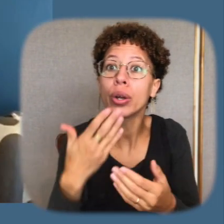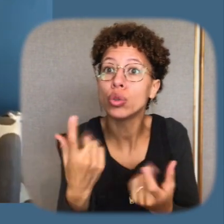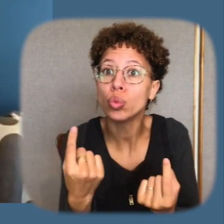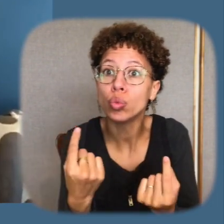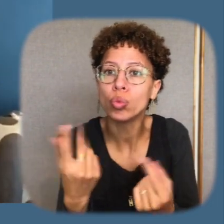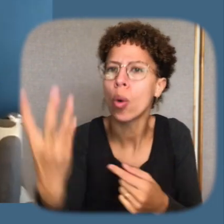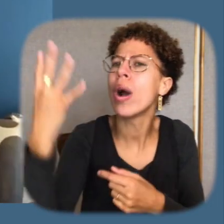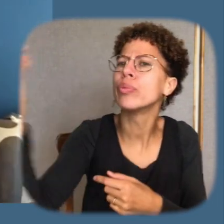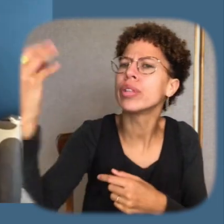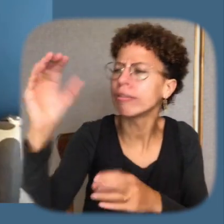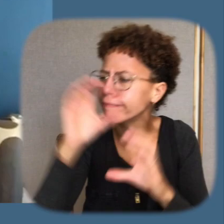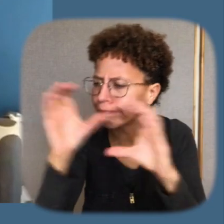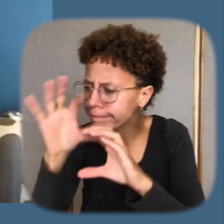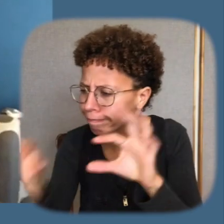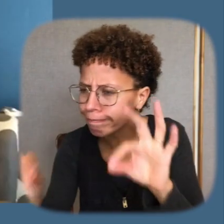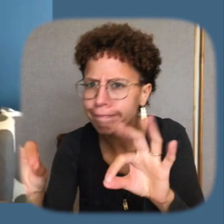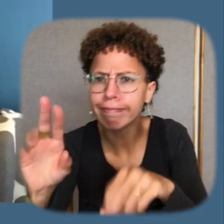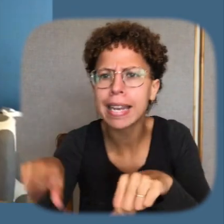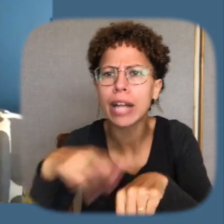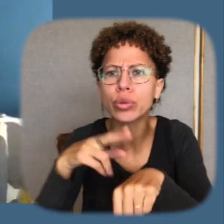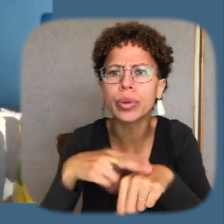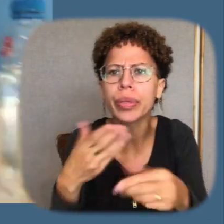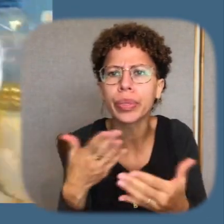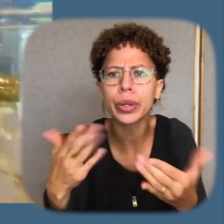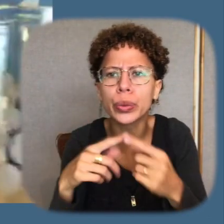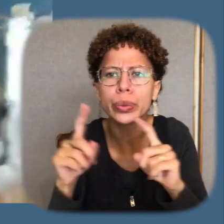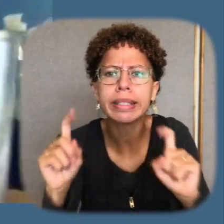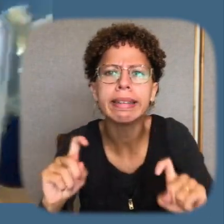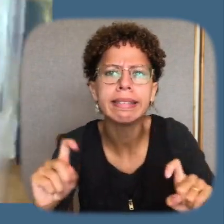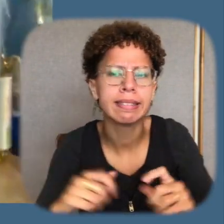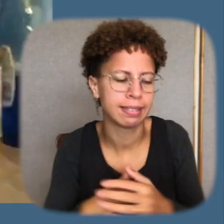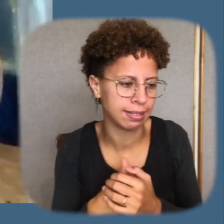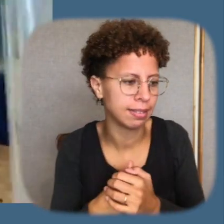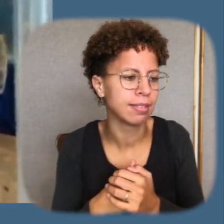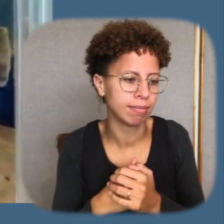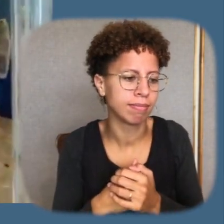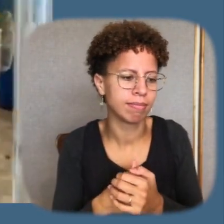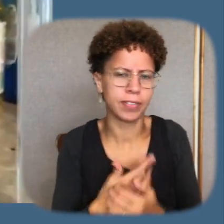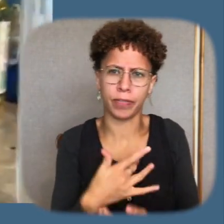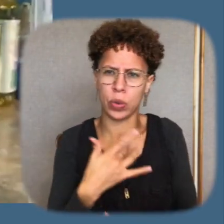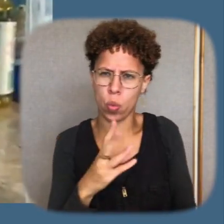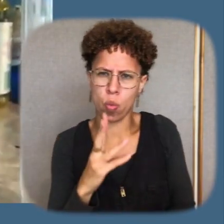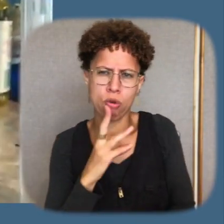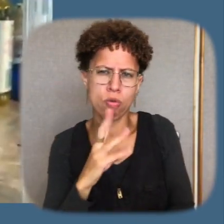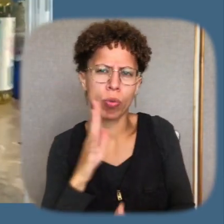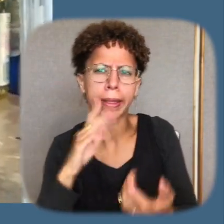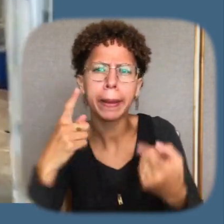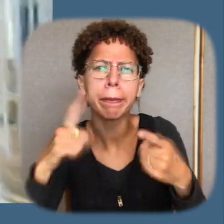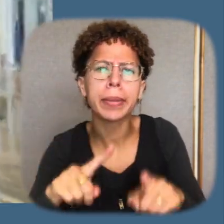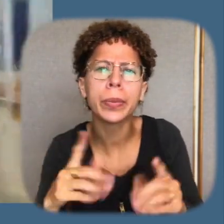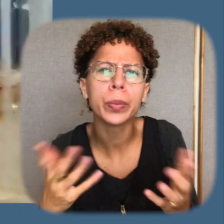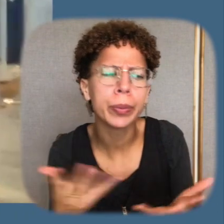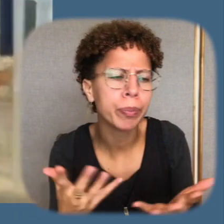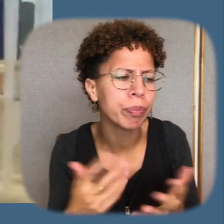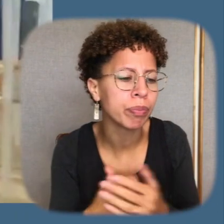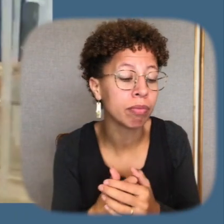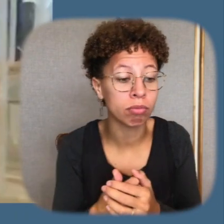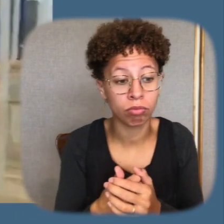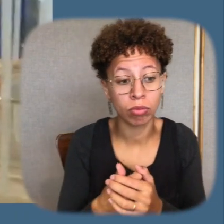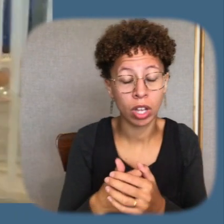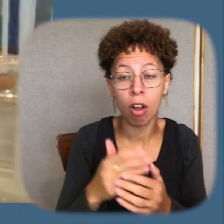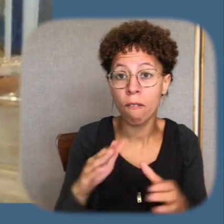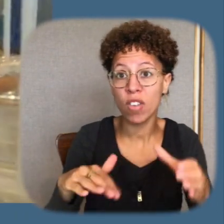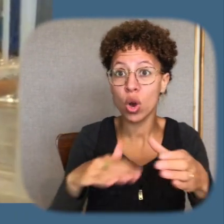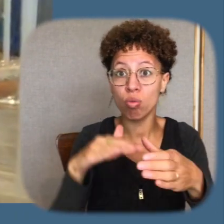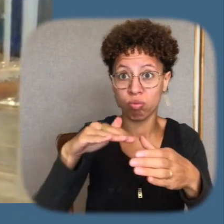some objects to test. Okay, what do you think will happen in the water? Mine's gonna look like can go. Whoa, float.